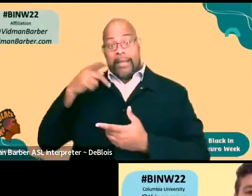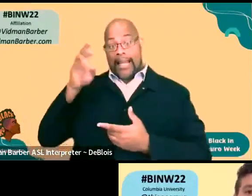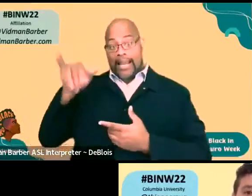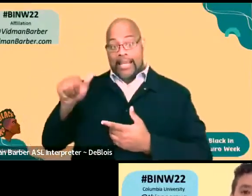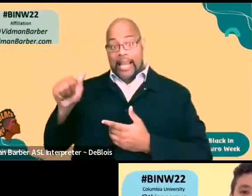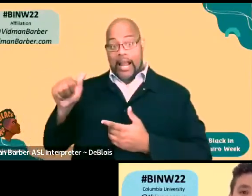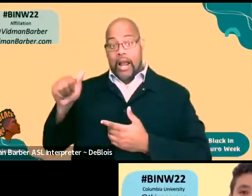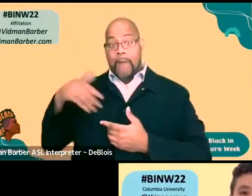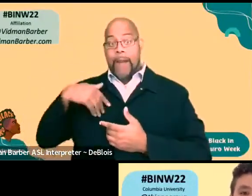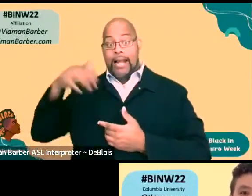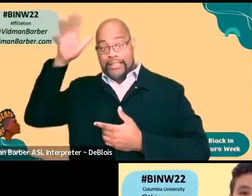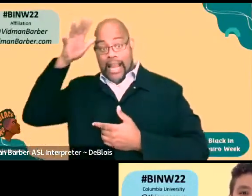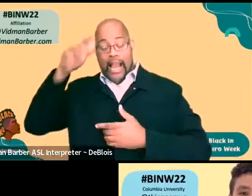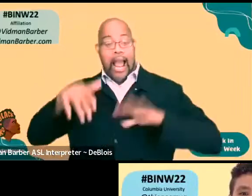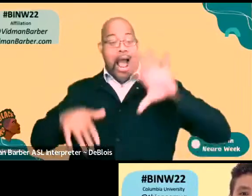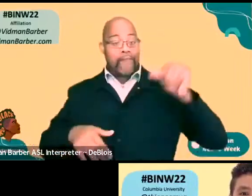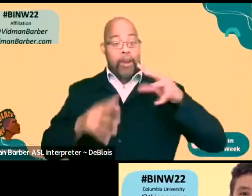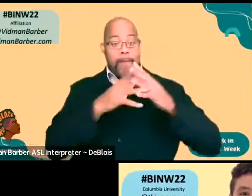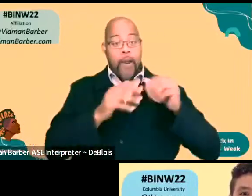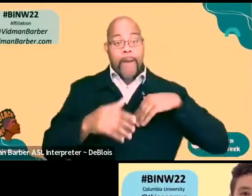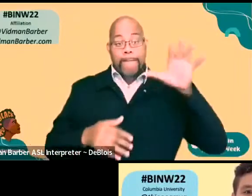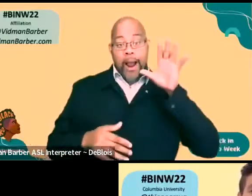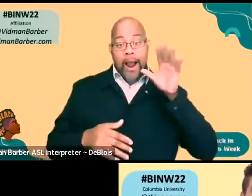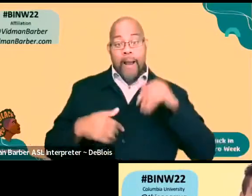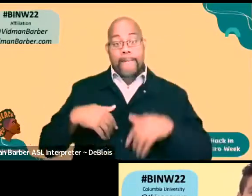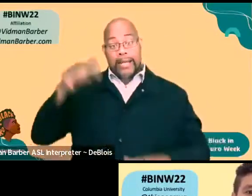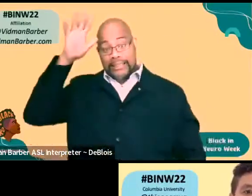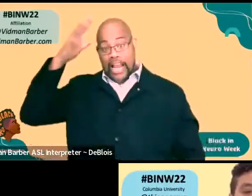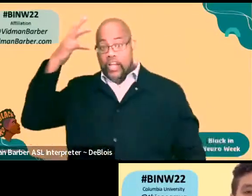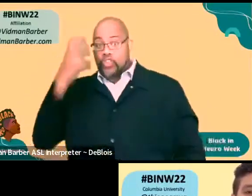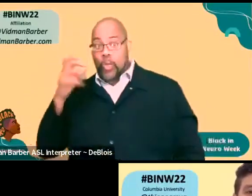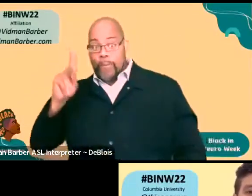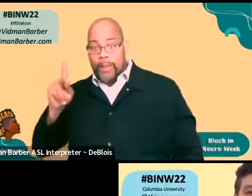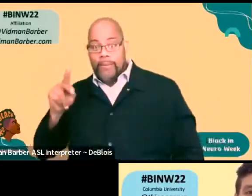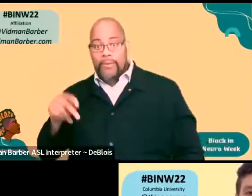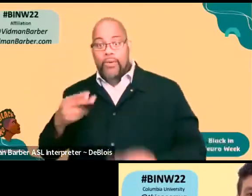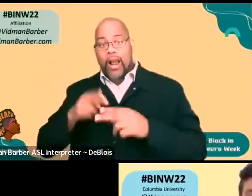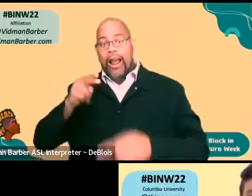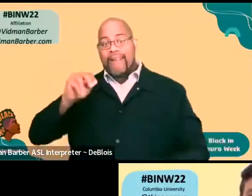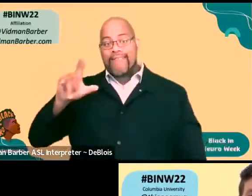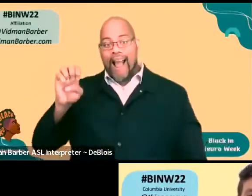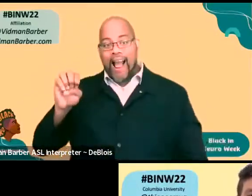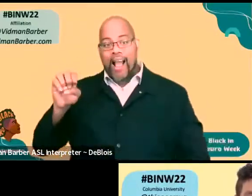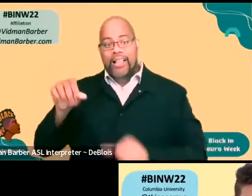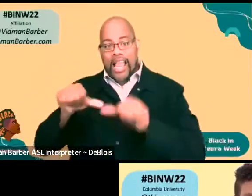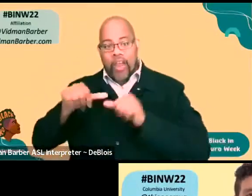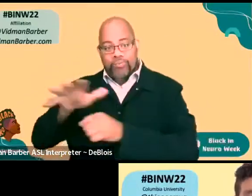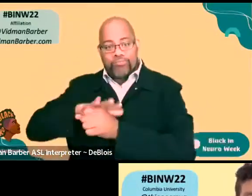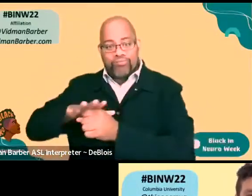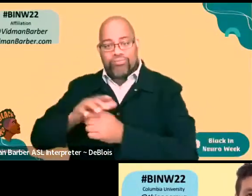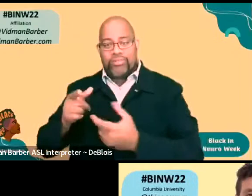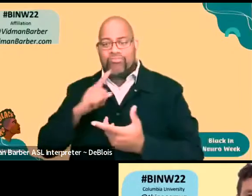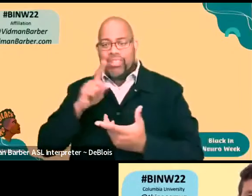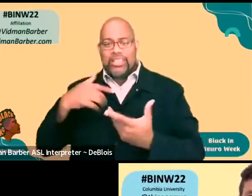African American on my mom's side. My dad's side, they're very dark people. They're called the Nile people. They're from the Nile River, and they just